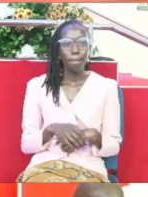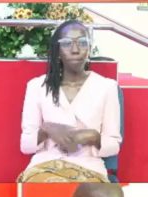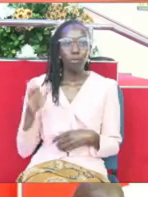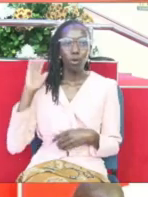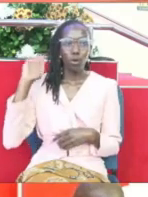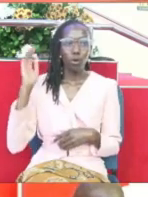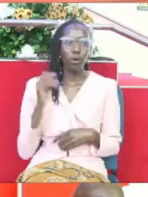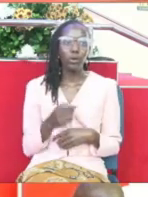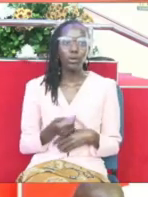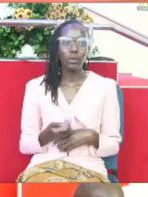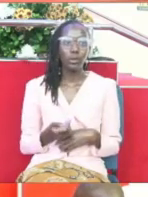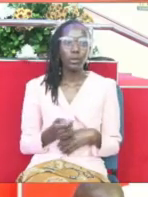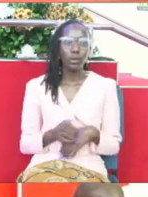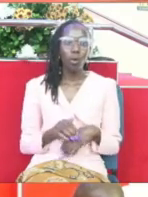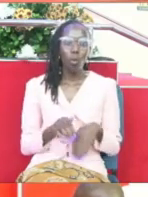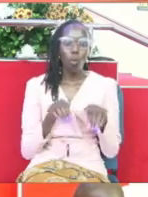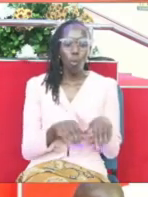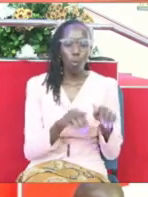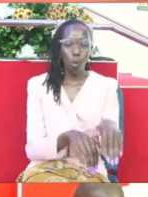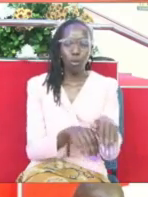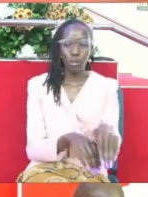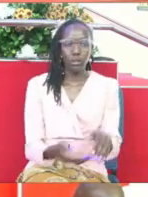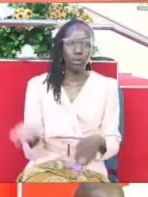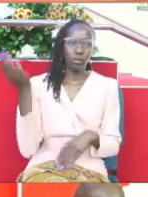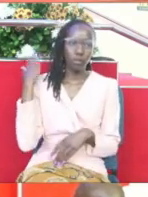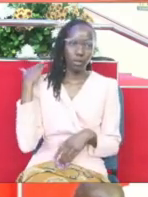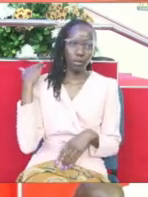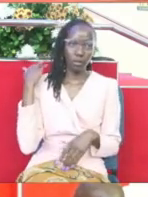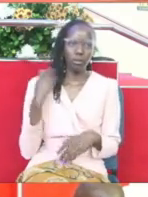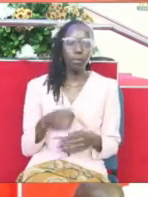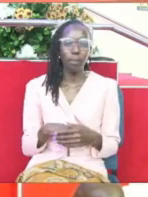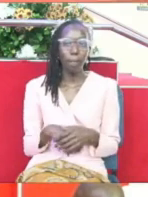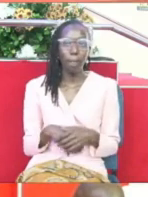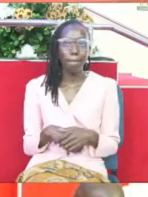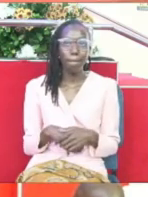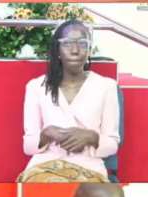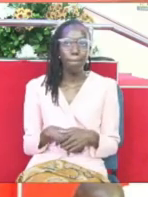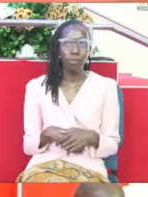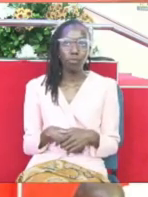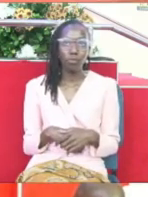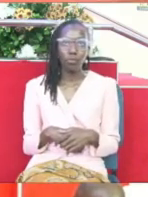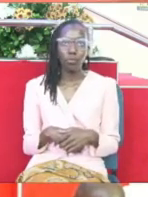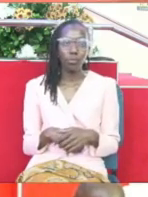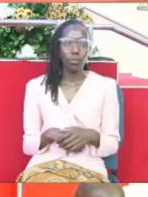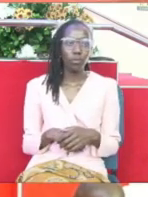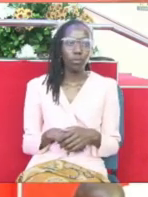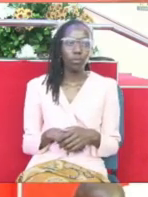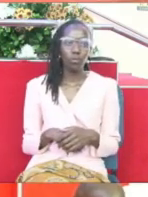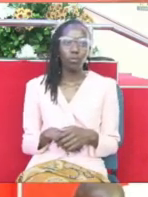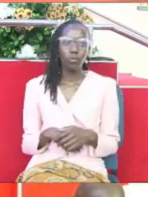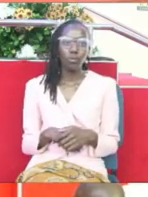Lord Jesus Christ. Kwa sababu alikuwa ametembea na Bwana Yesu Kristo. Irrespective of the challenges that he was going through. Bila